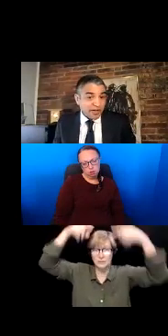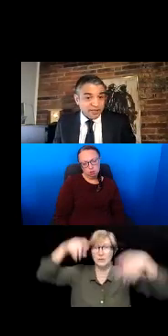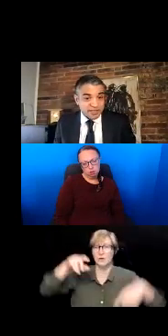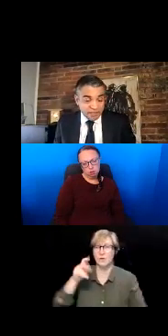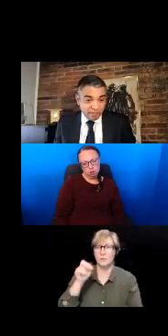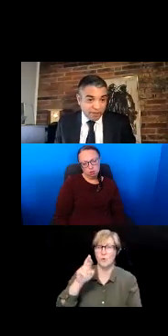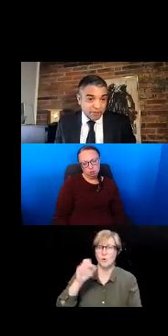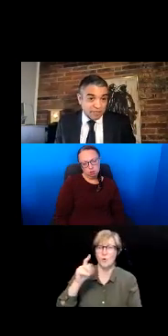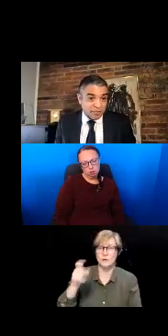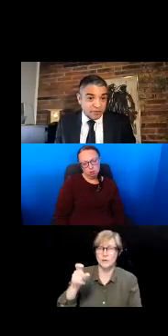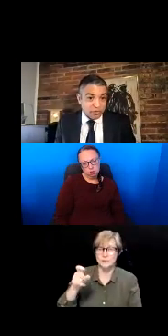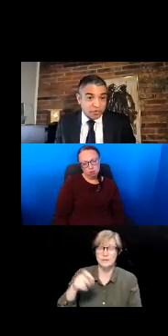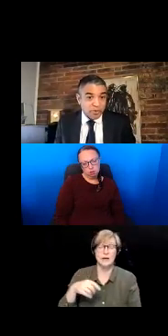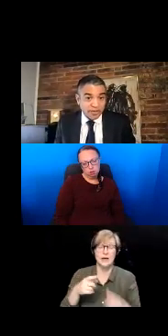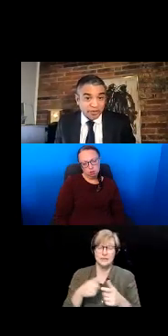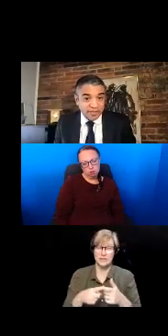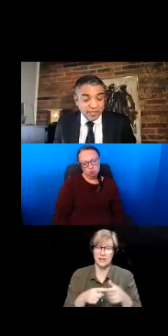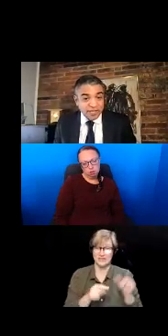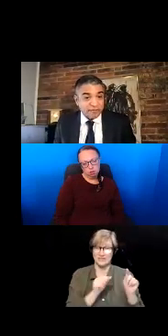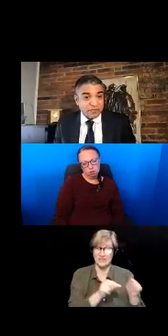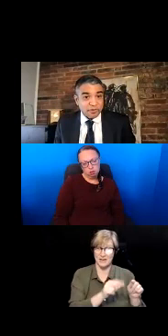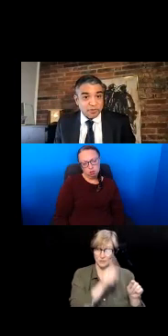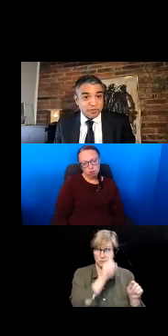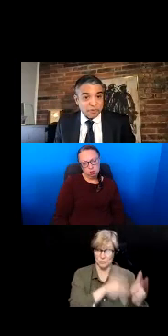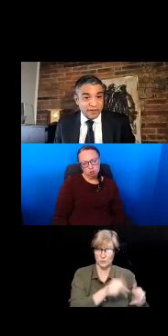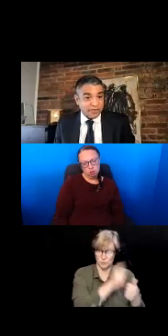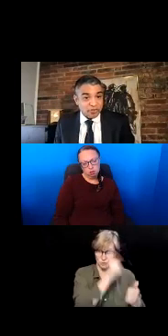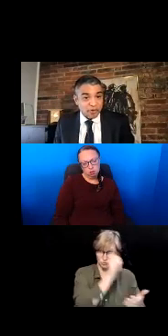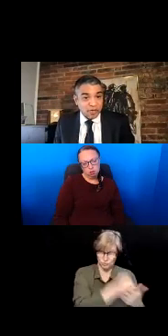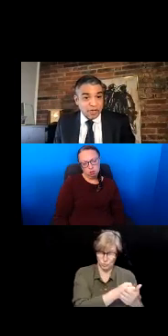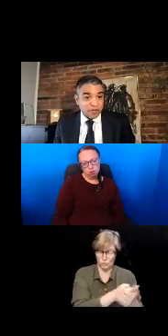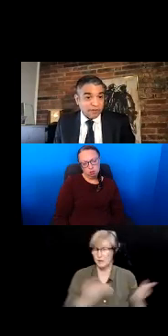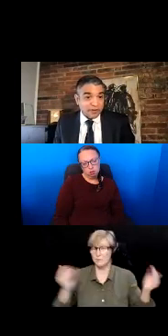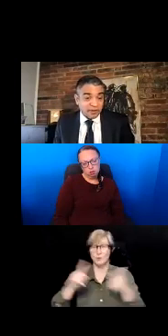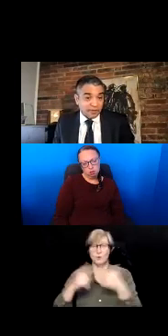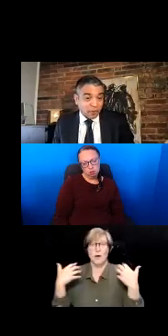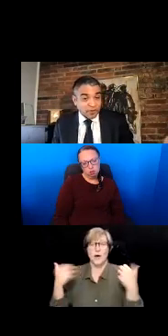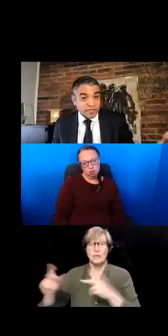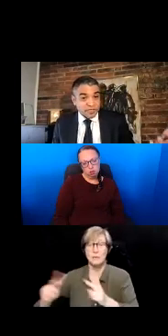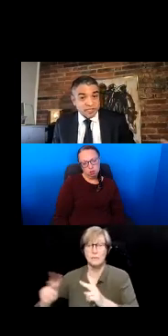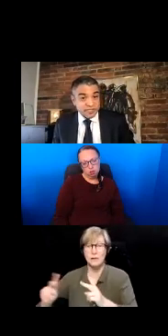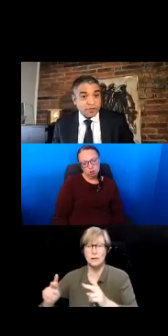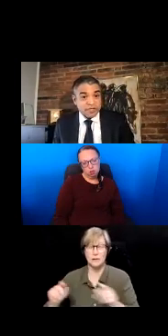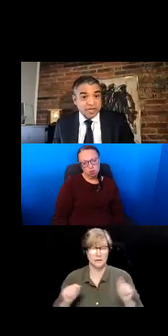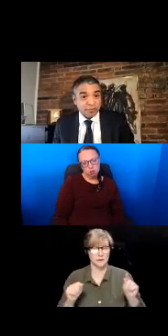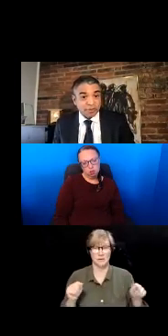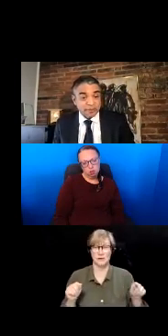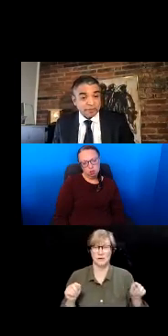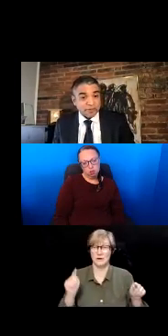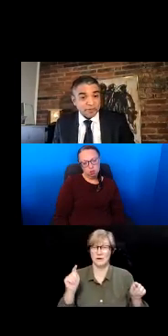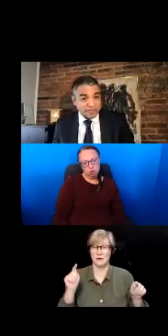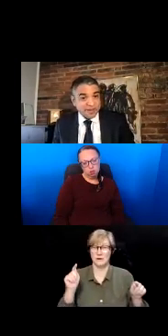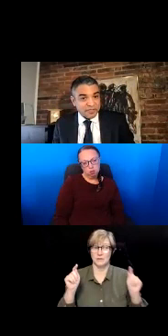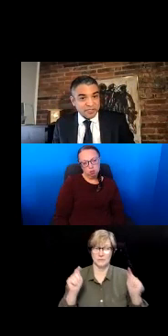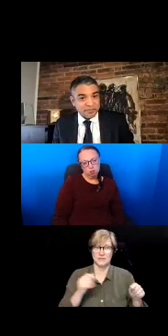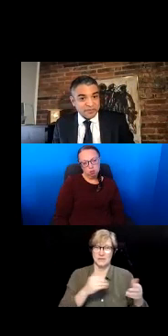you find is that compared to individuals who are healthy, individuals who have had a stroke will have, of course, a decreased output